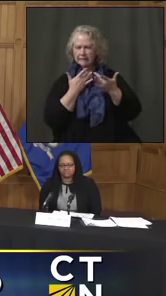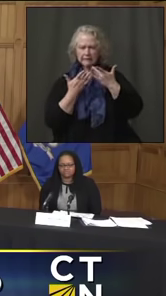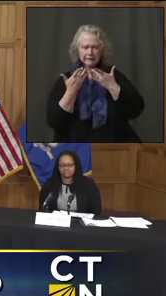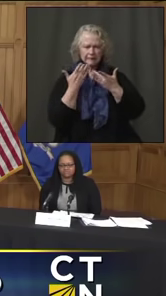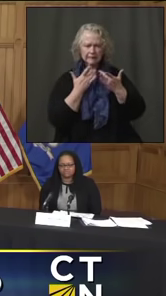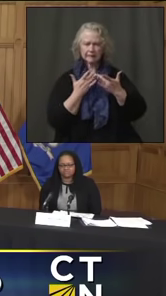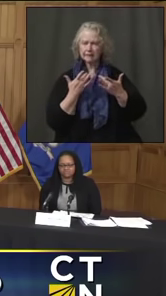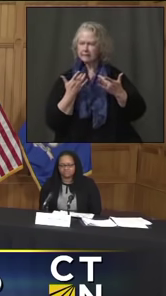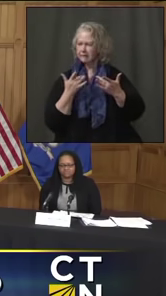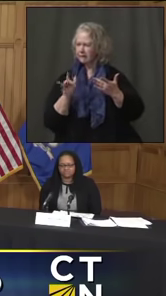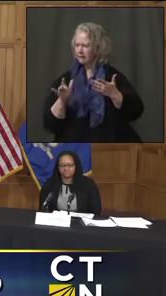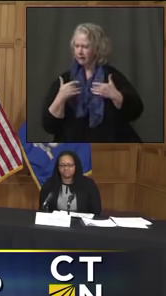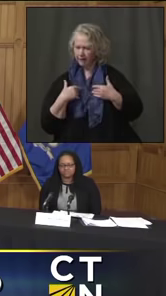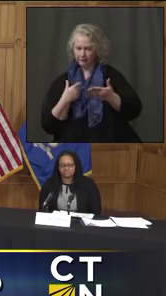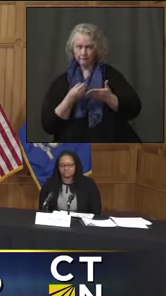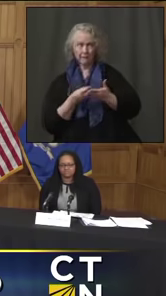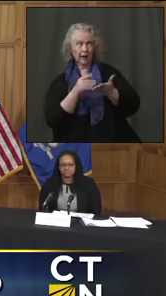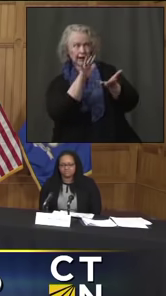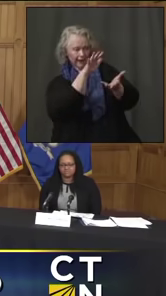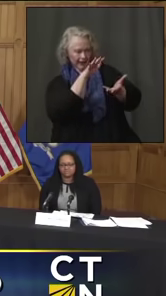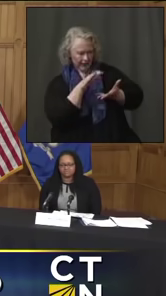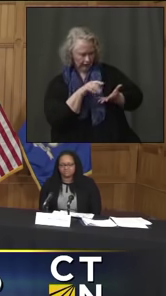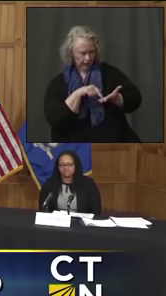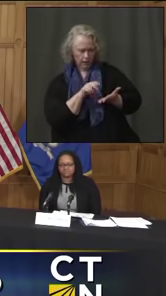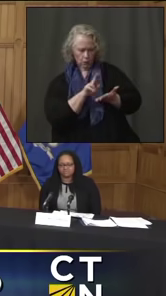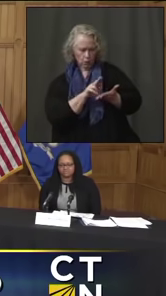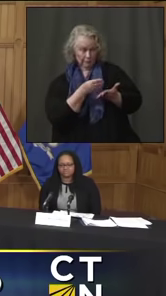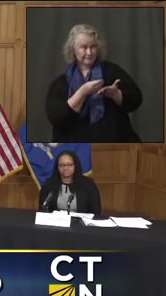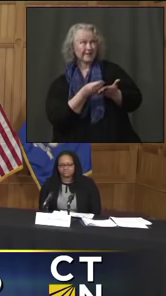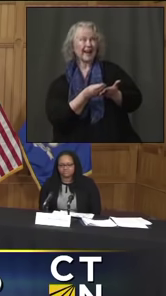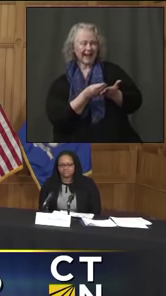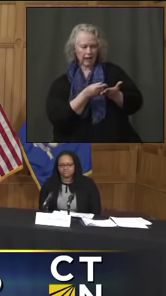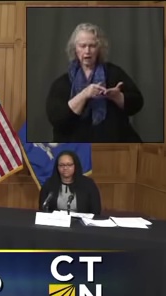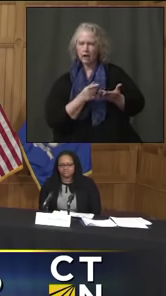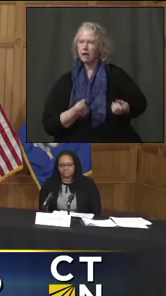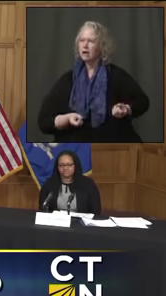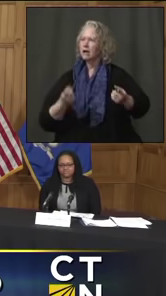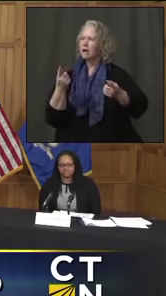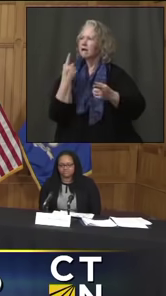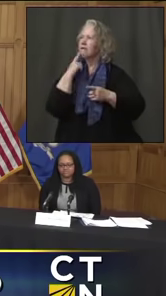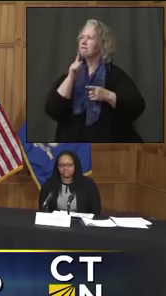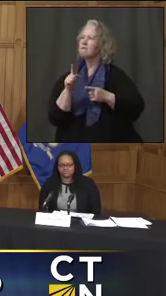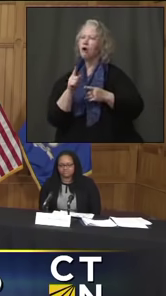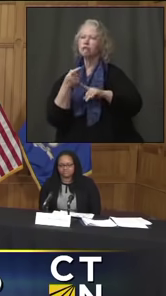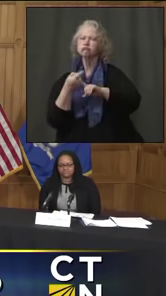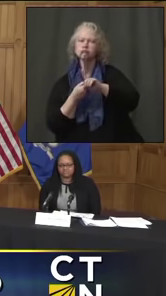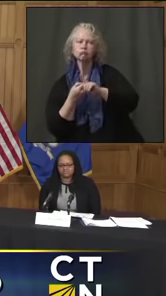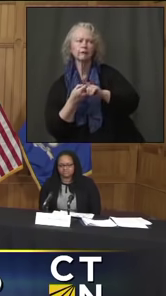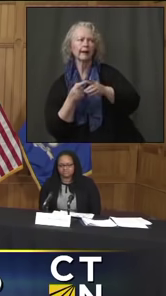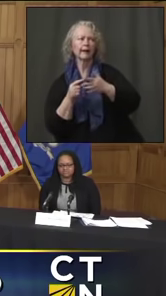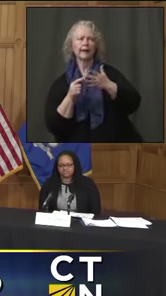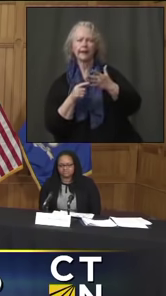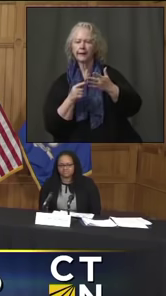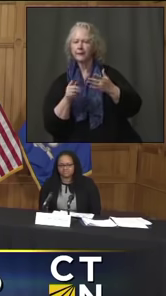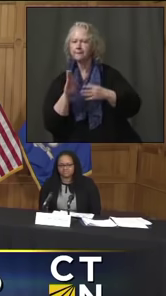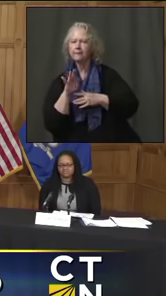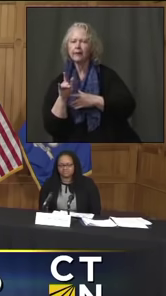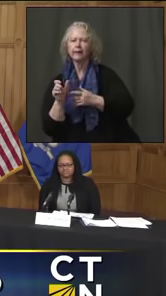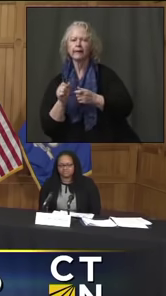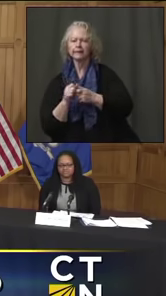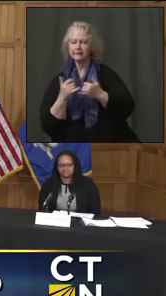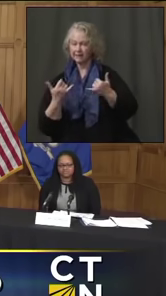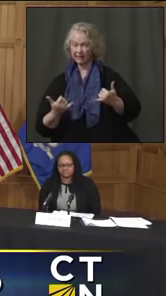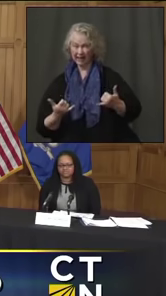already spent that stimulus check, maybe on rent. They're just starting to catch up with their bills with that $600 plus up. What do you tell them about going